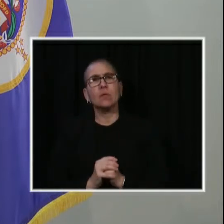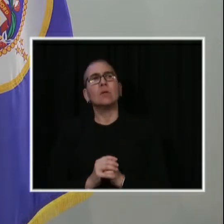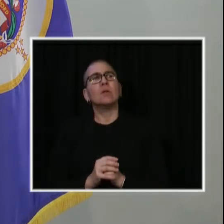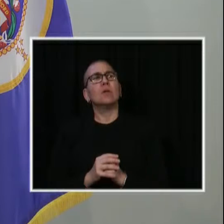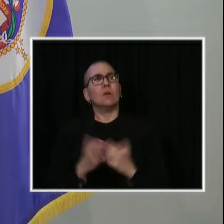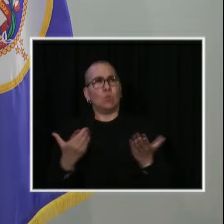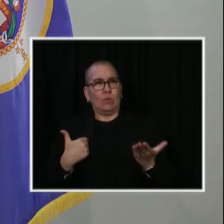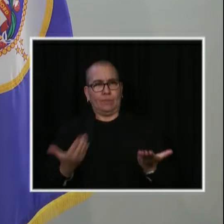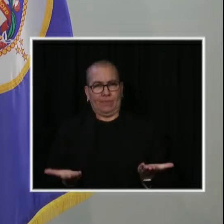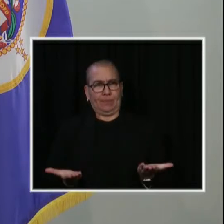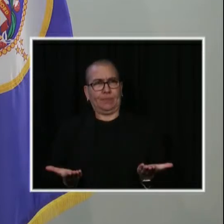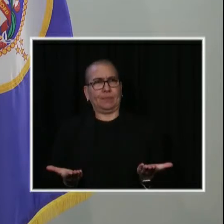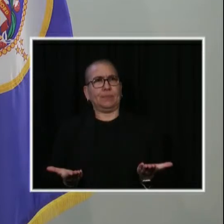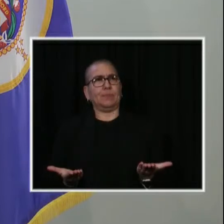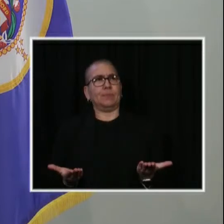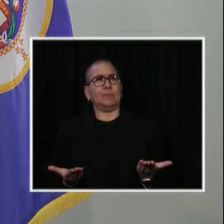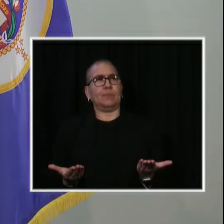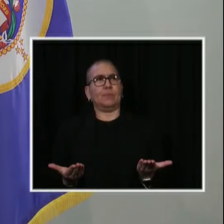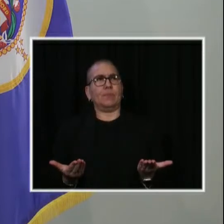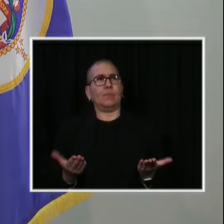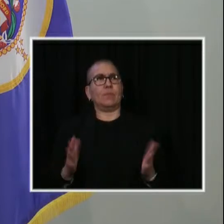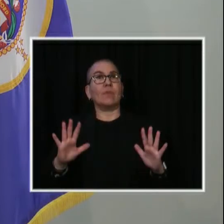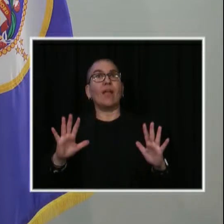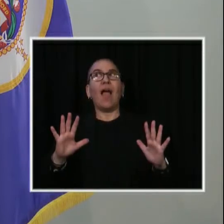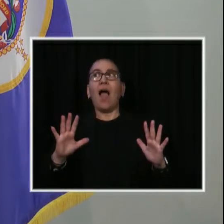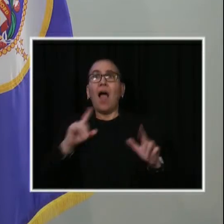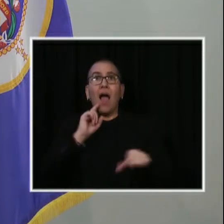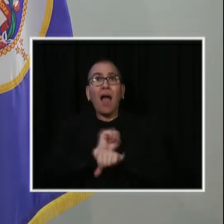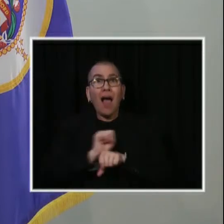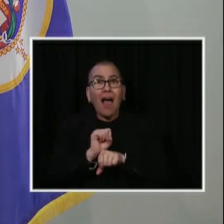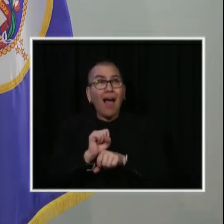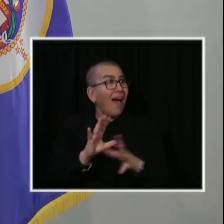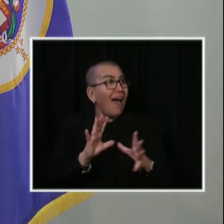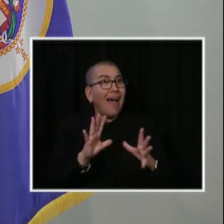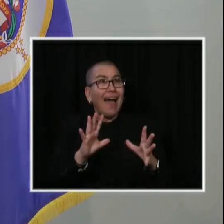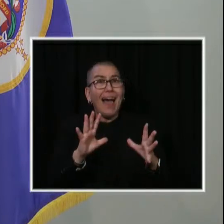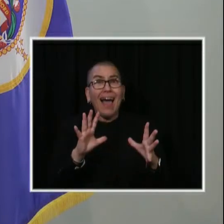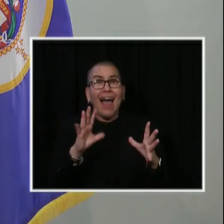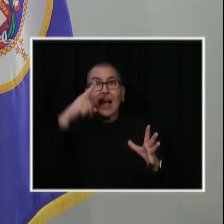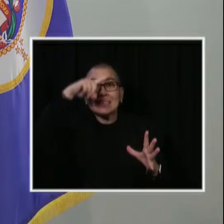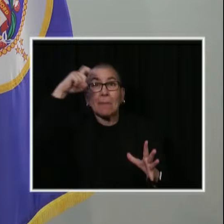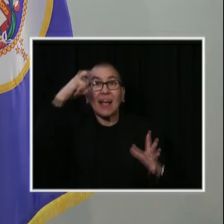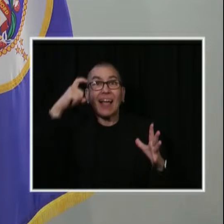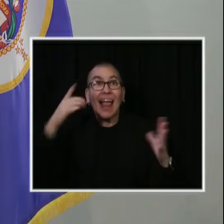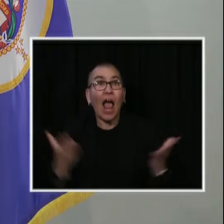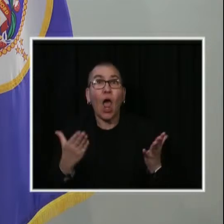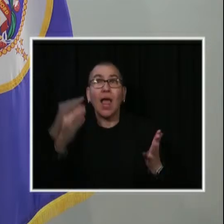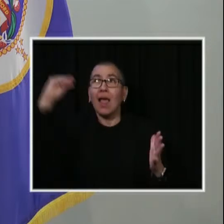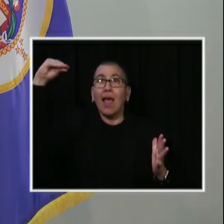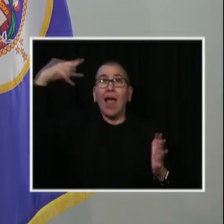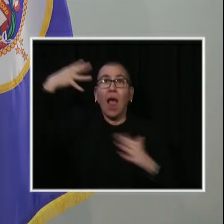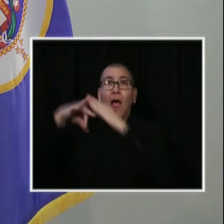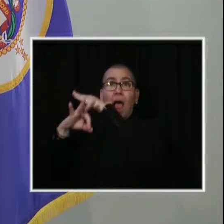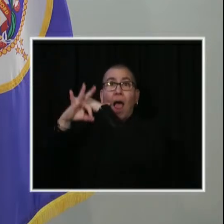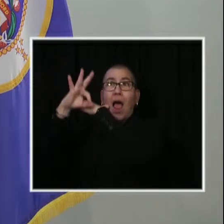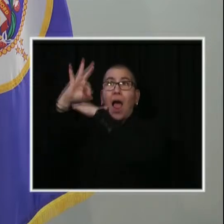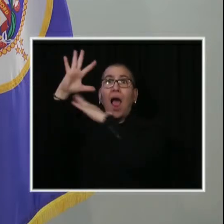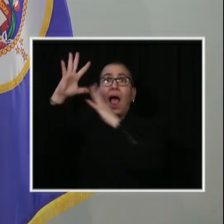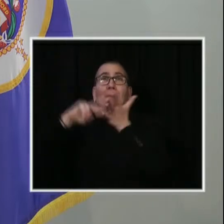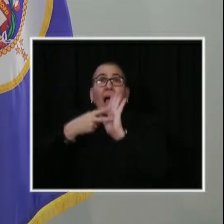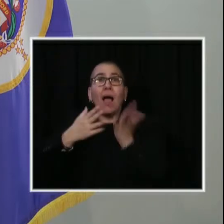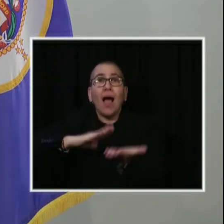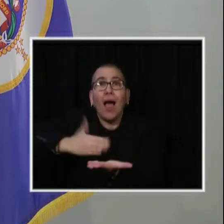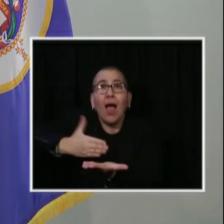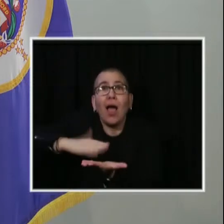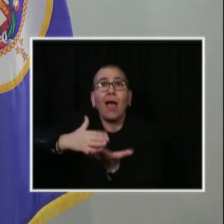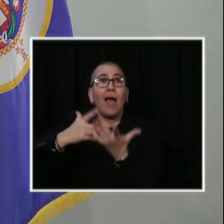here. We're going to have a summer where it's just the simple pleasures will be back again. And with that, to always keep me grounded, to